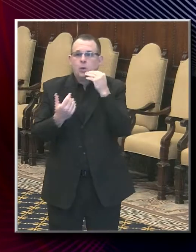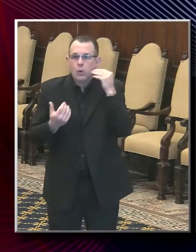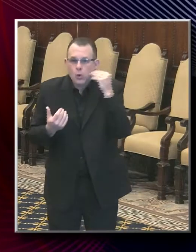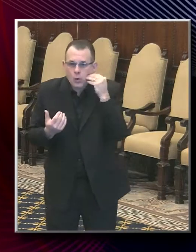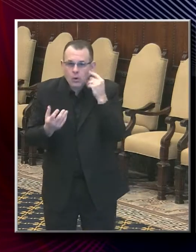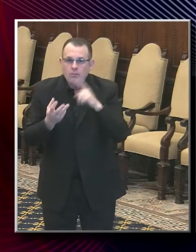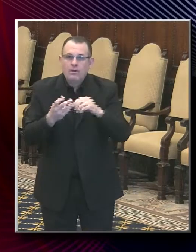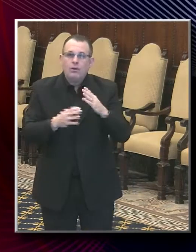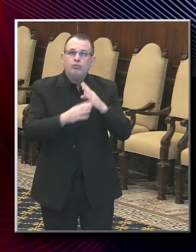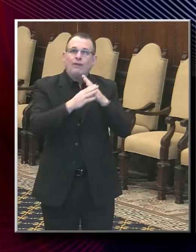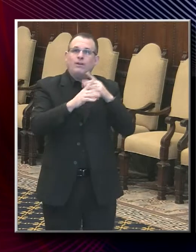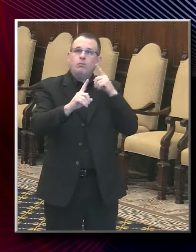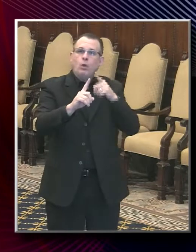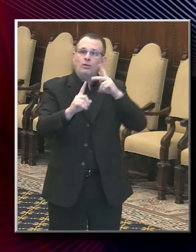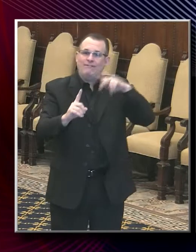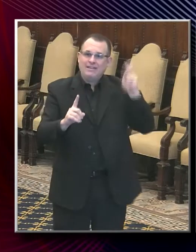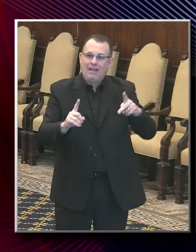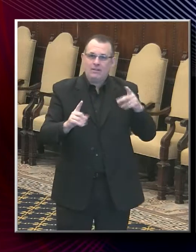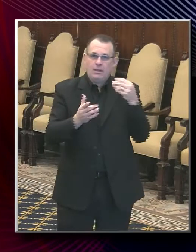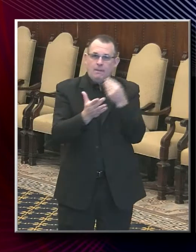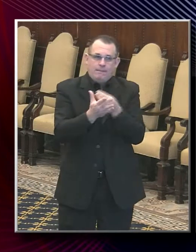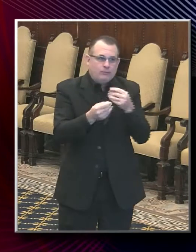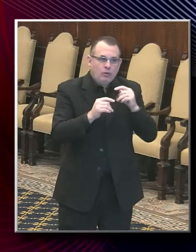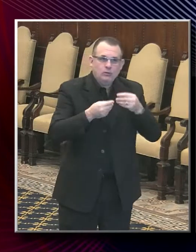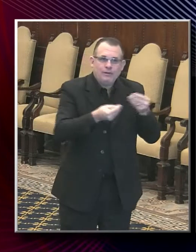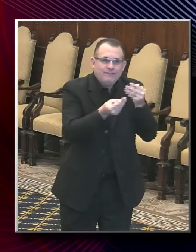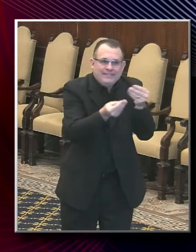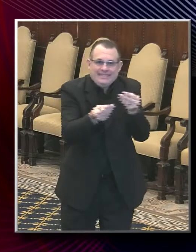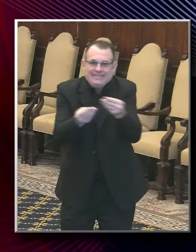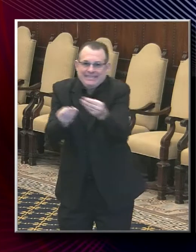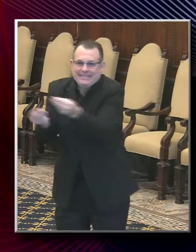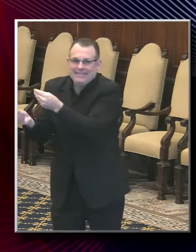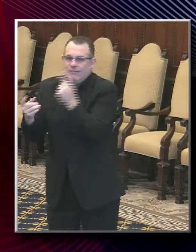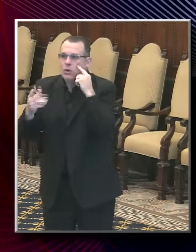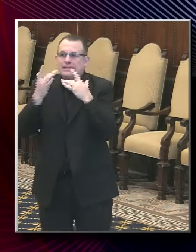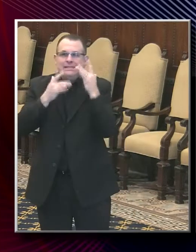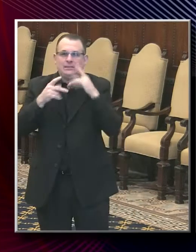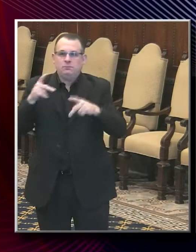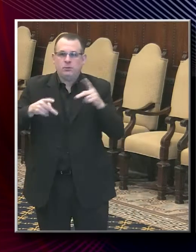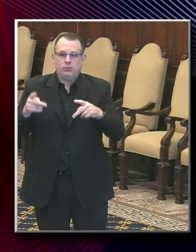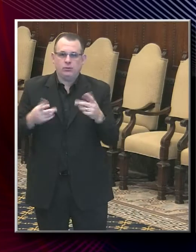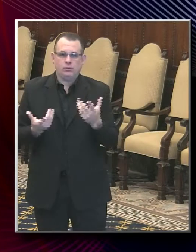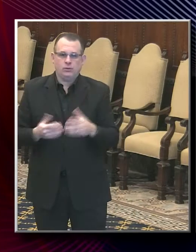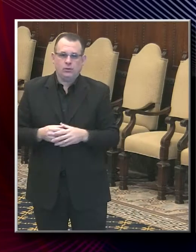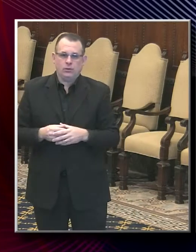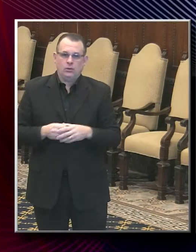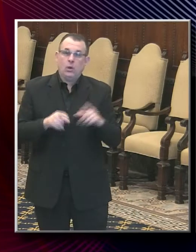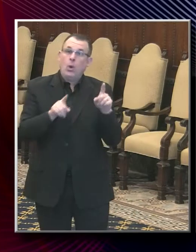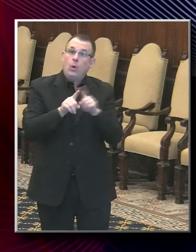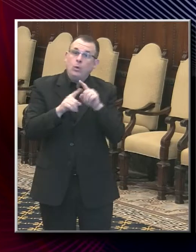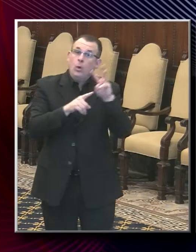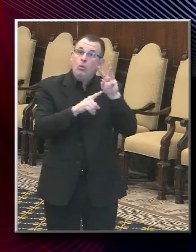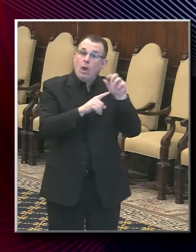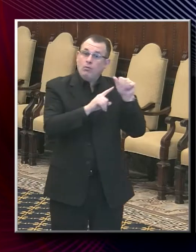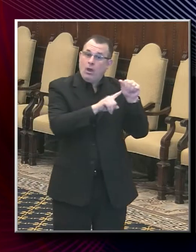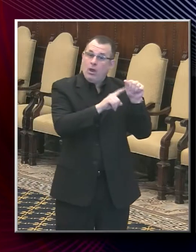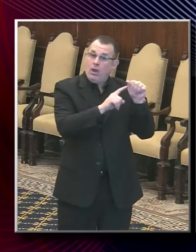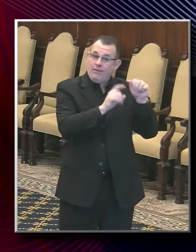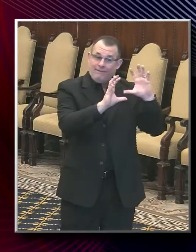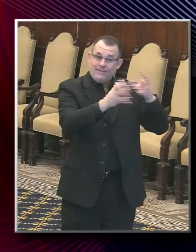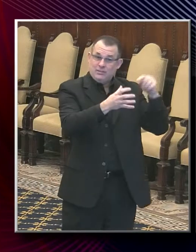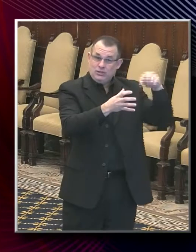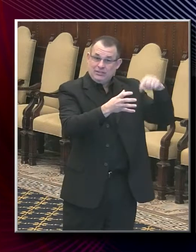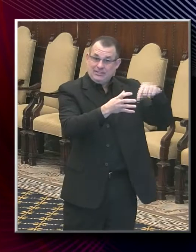our residents who are most in need. Additionally, Wawa has announced the Wawa Foundation COVID-19